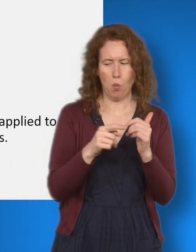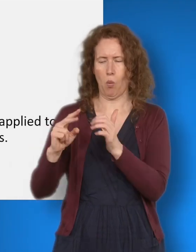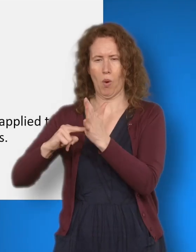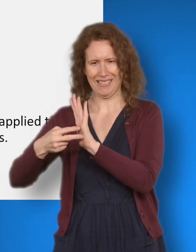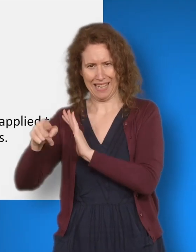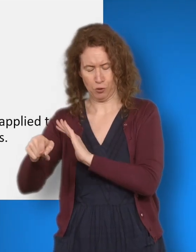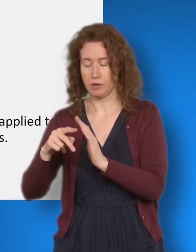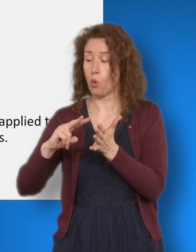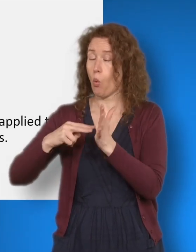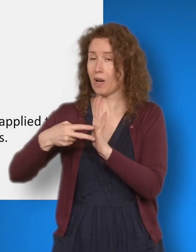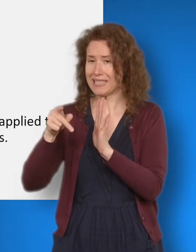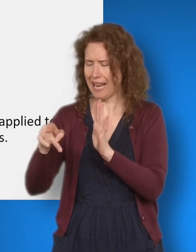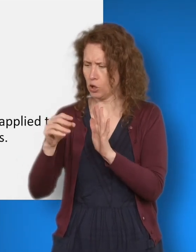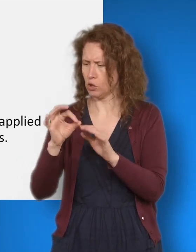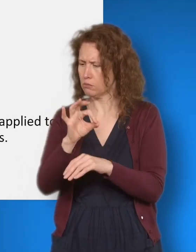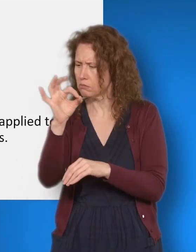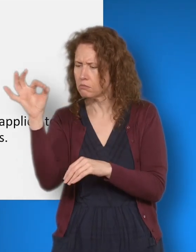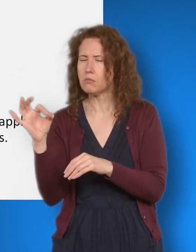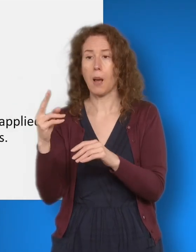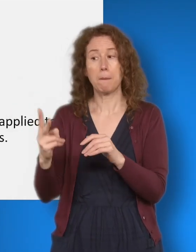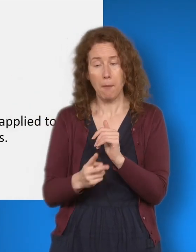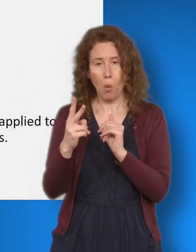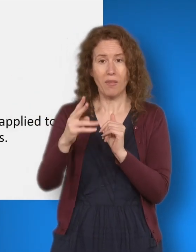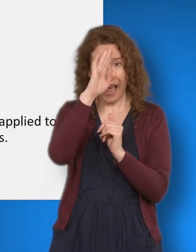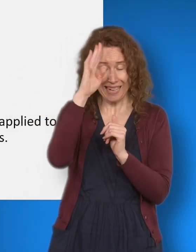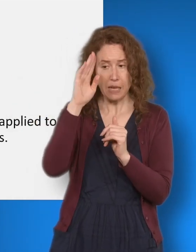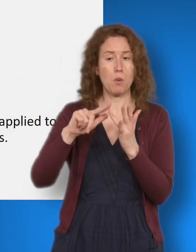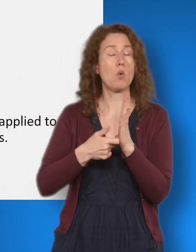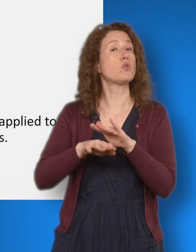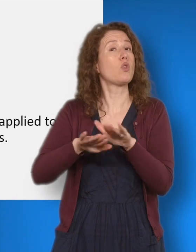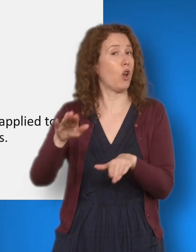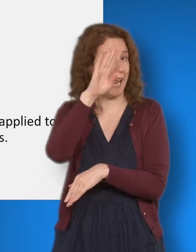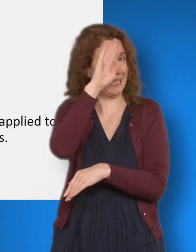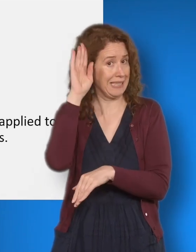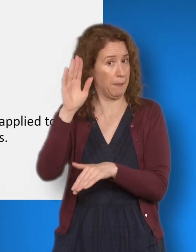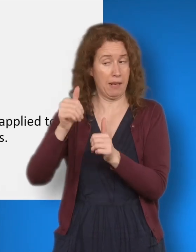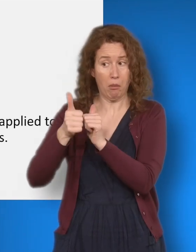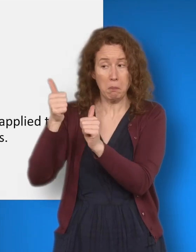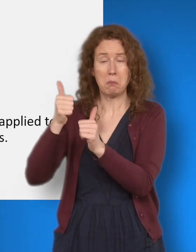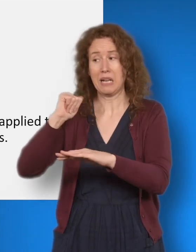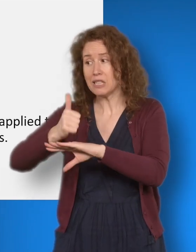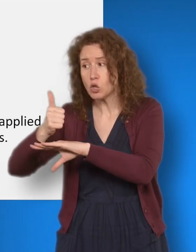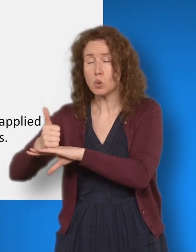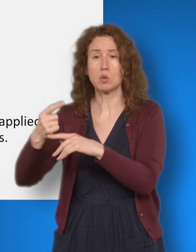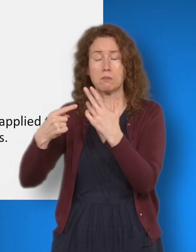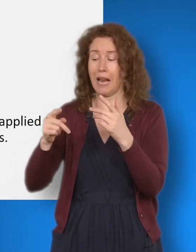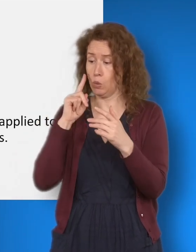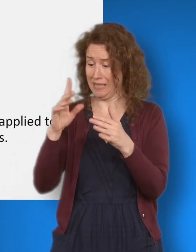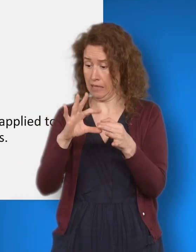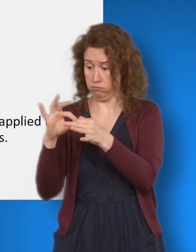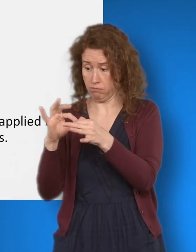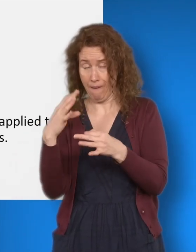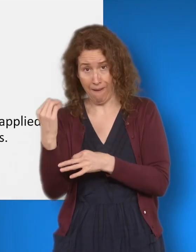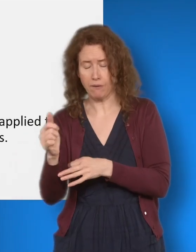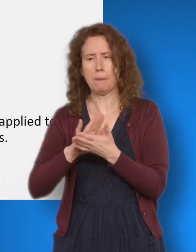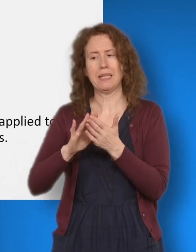the organizations represent both academics and non-academic institutions, and a tie represents